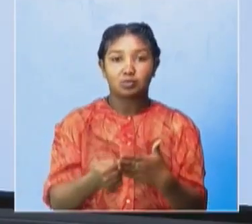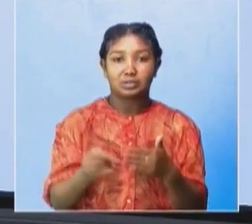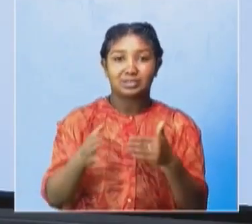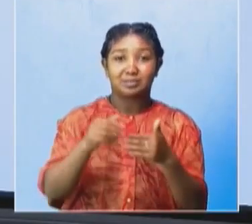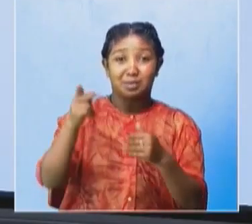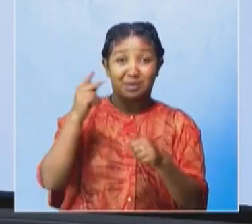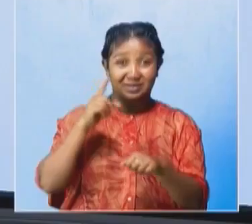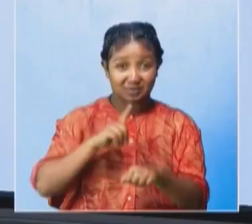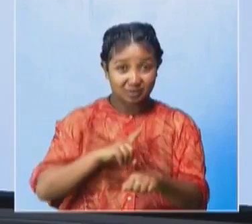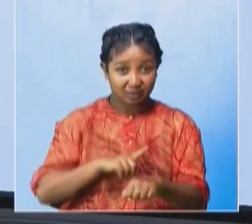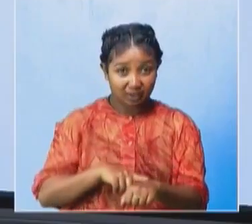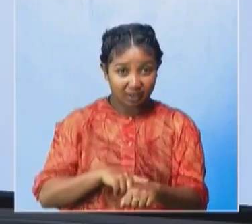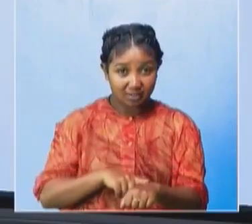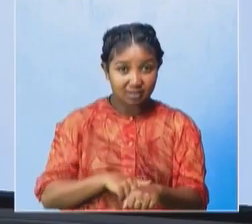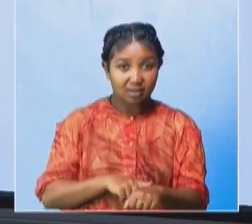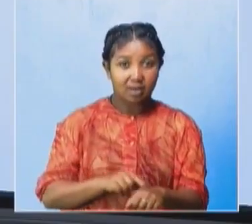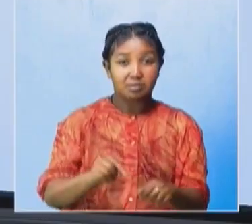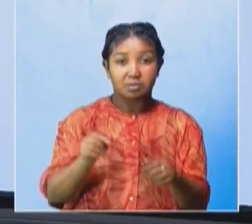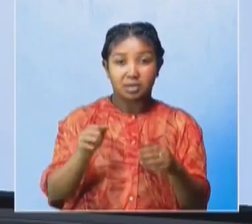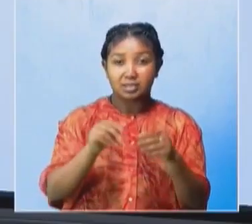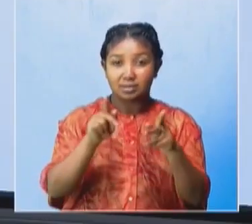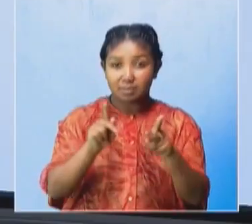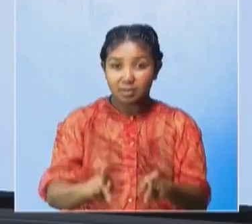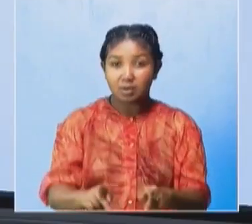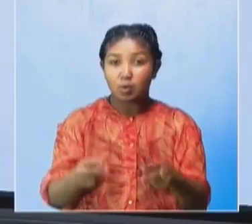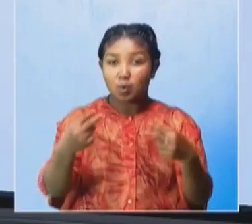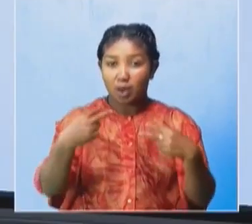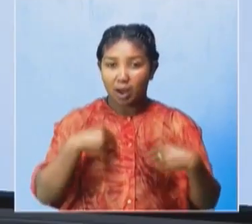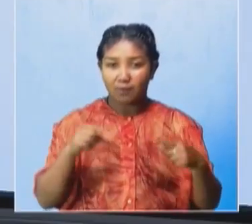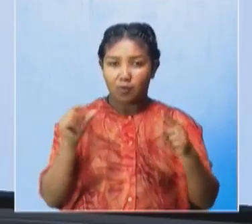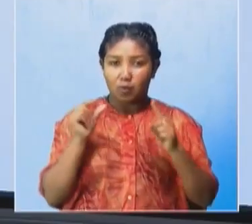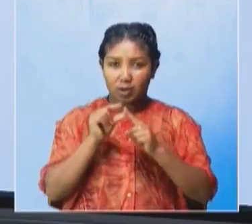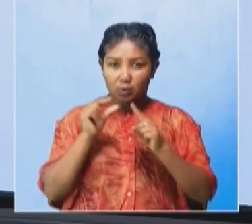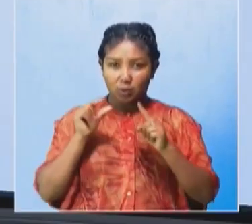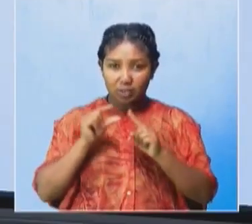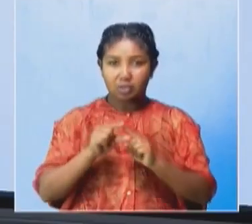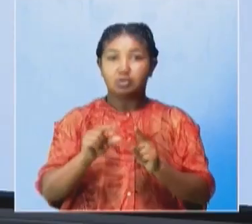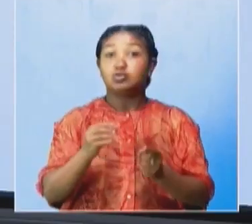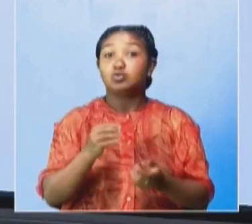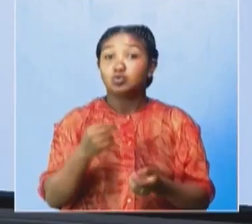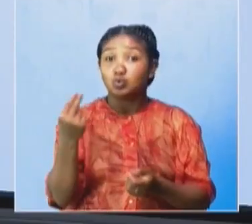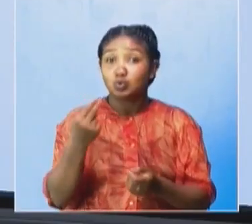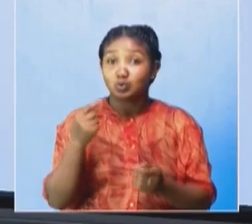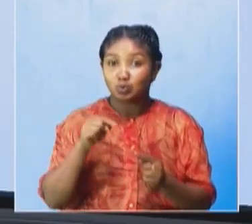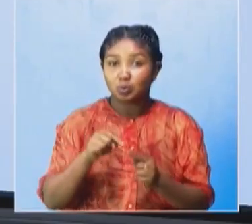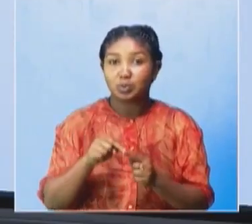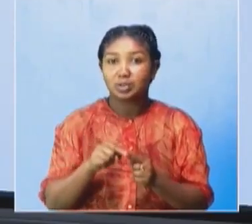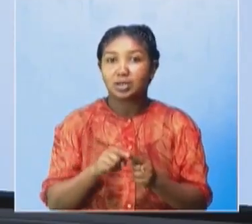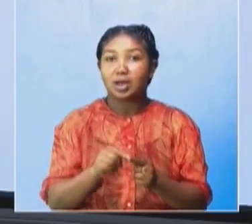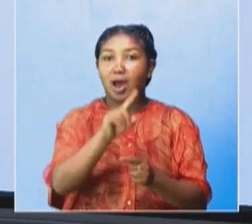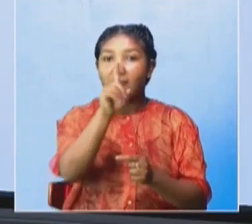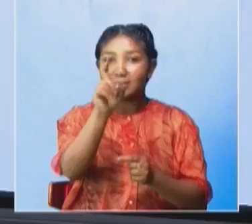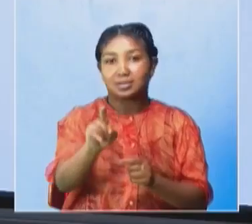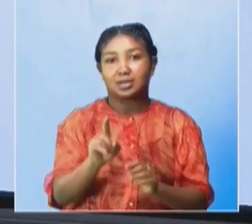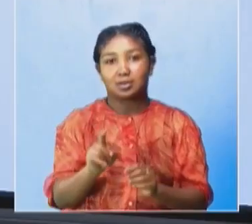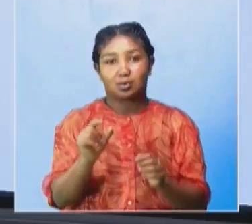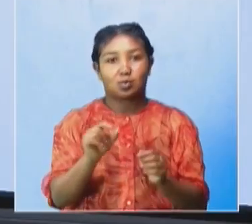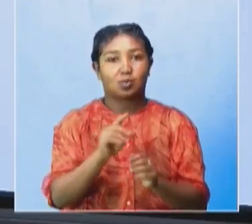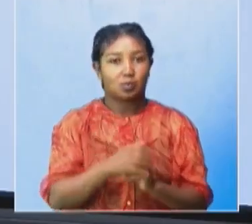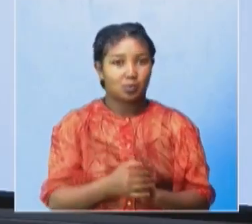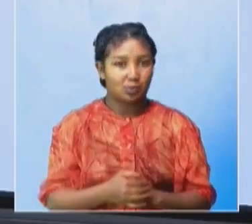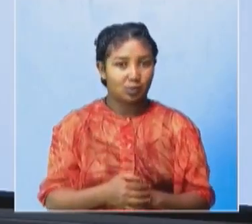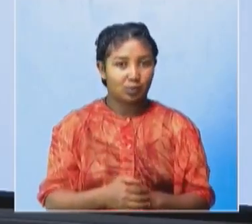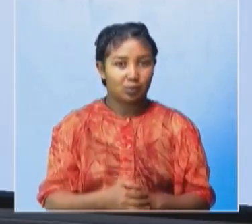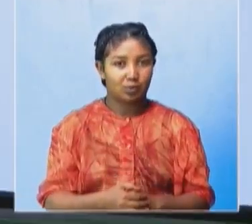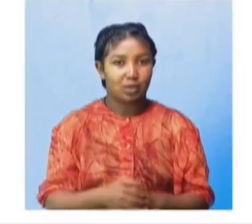past tense, like simple present tense, we have a word that used for asking a question.